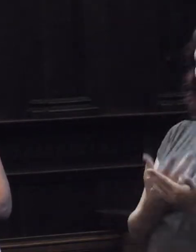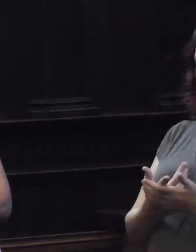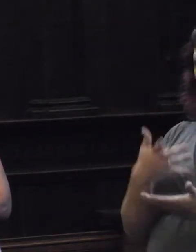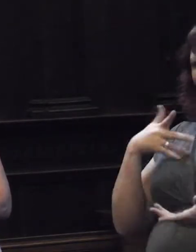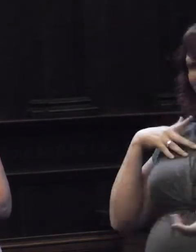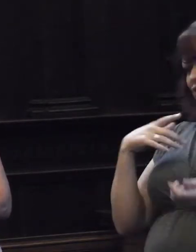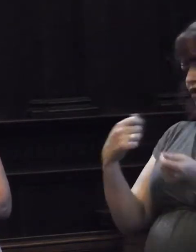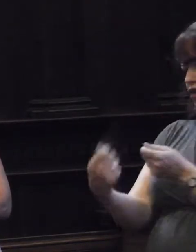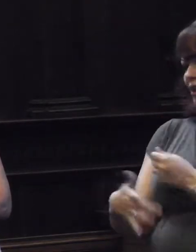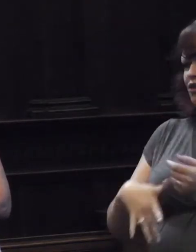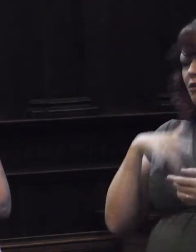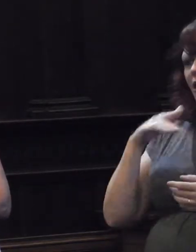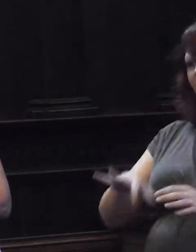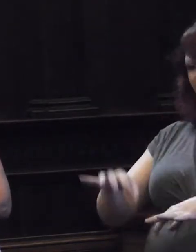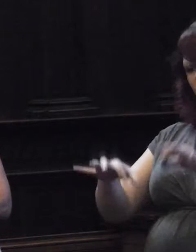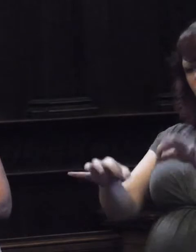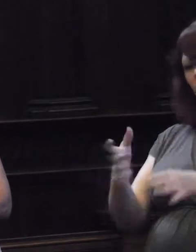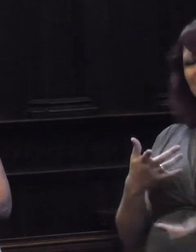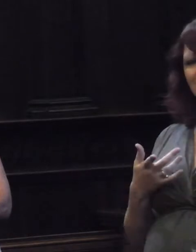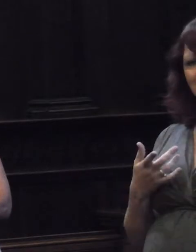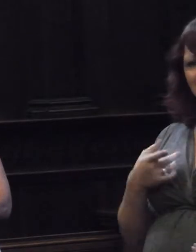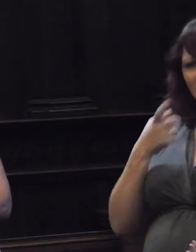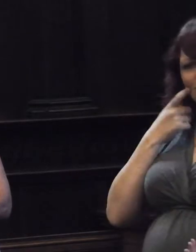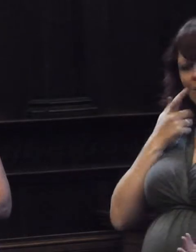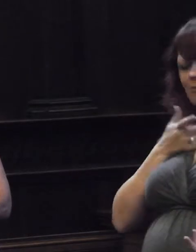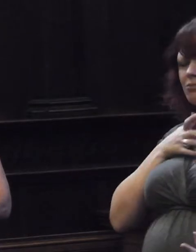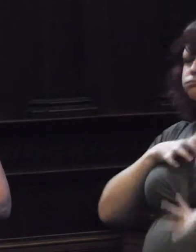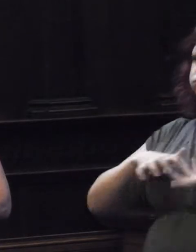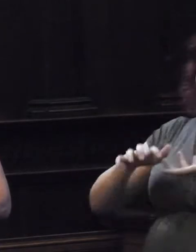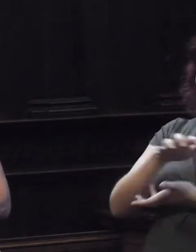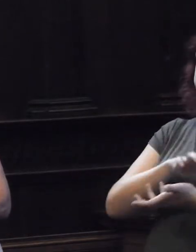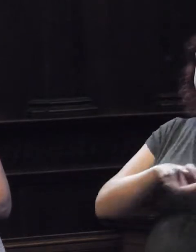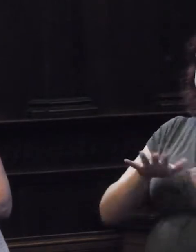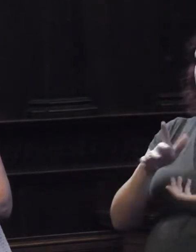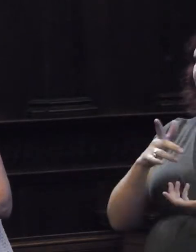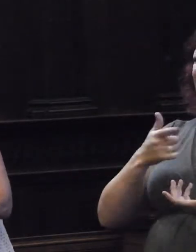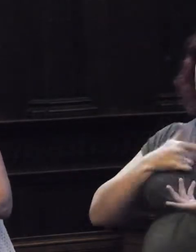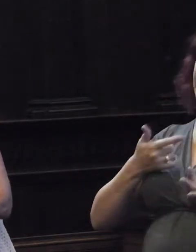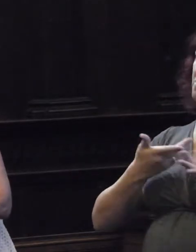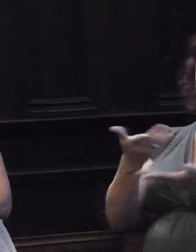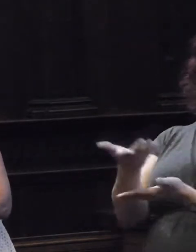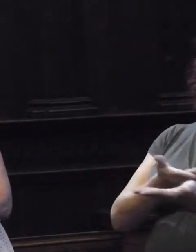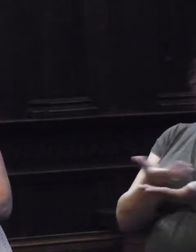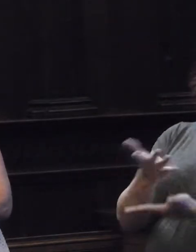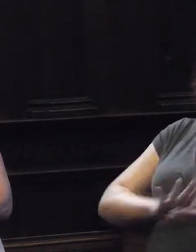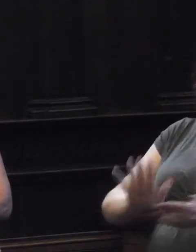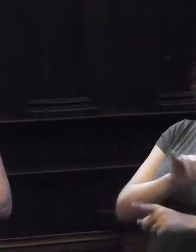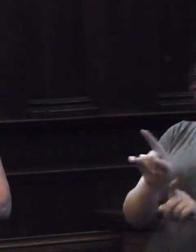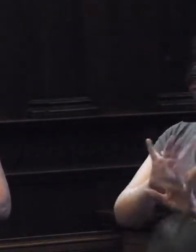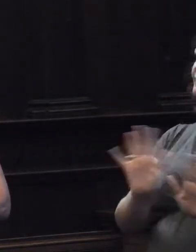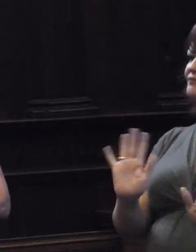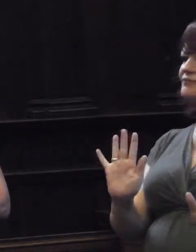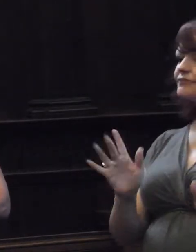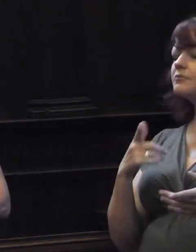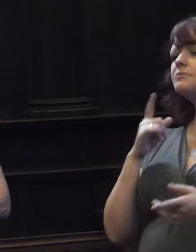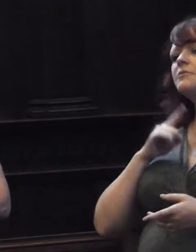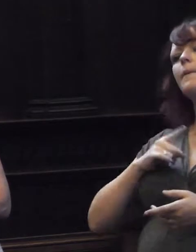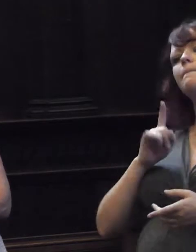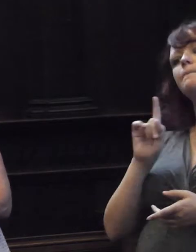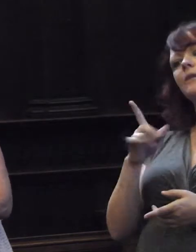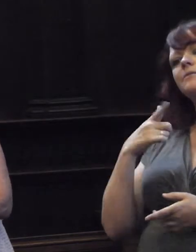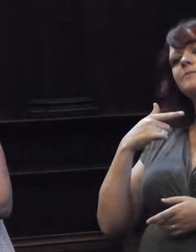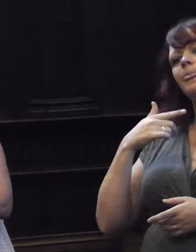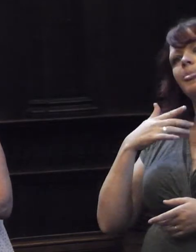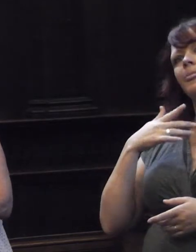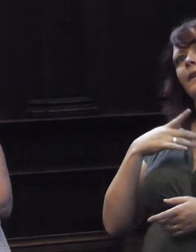teenagers from simple to complex? I don't wish to debate this today, but know for sure that in my